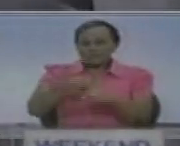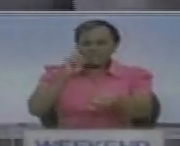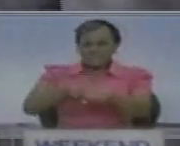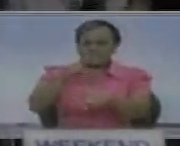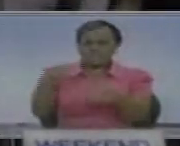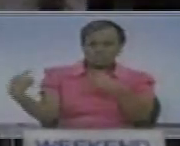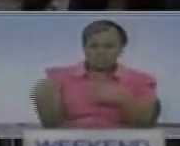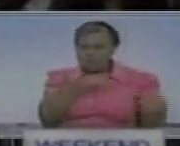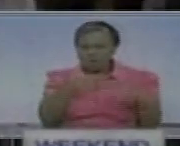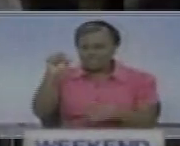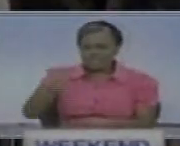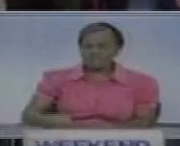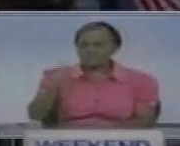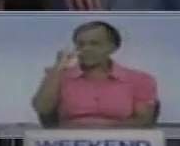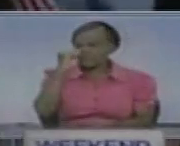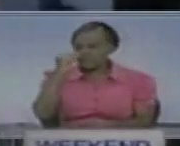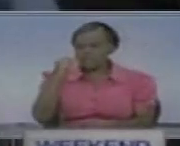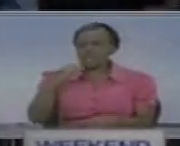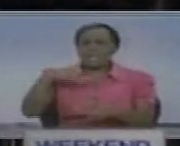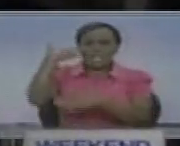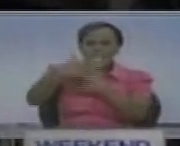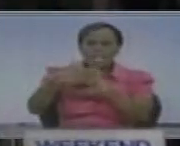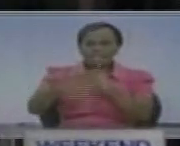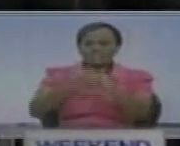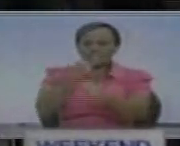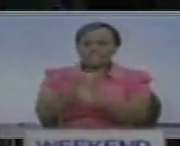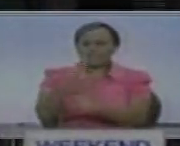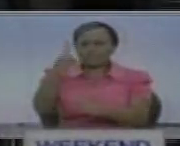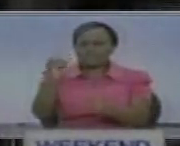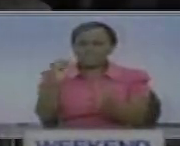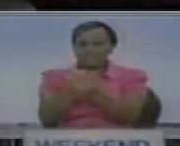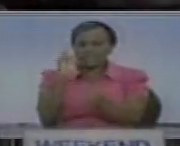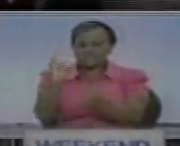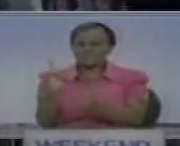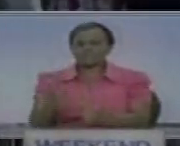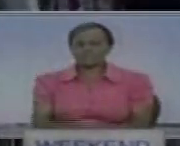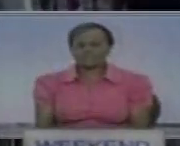out in South Sudan in mid-December 2013.